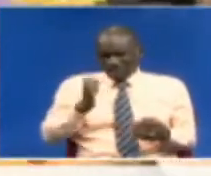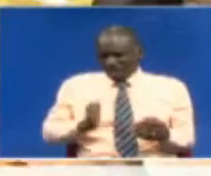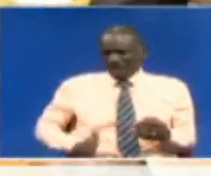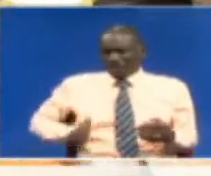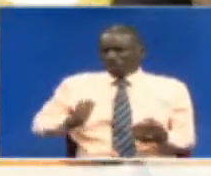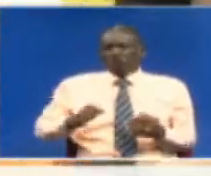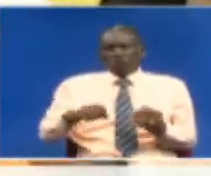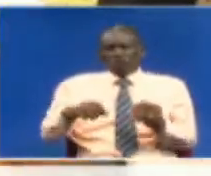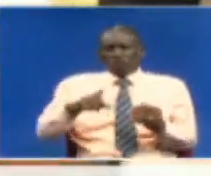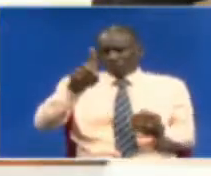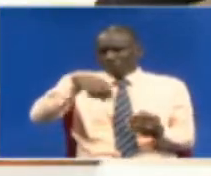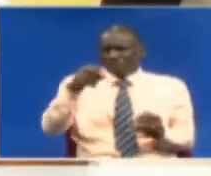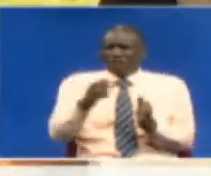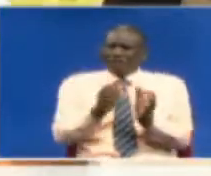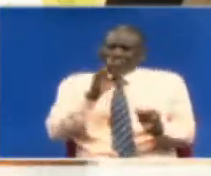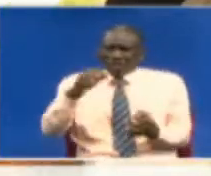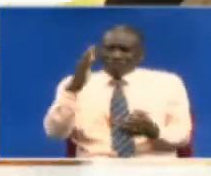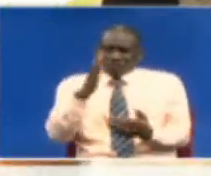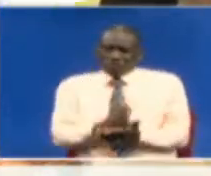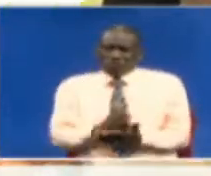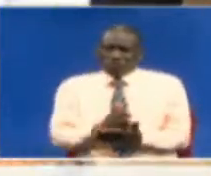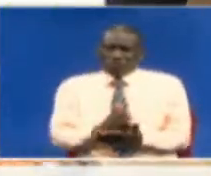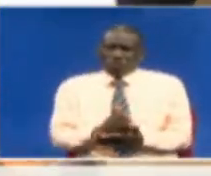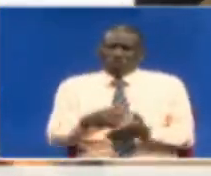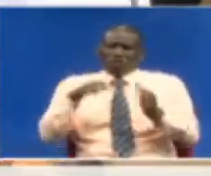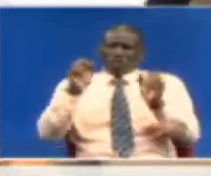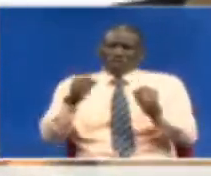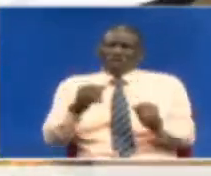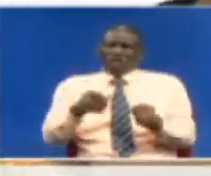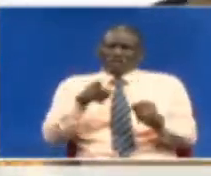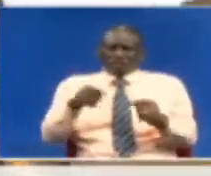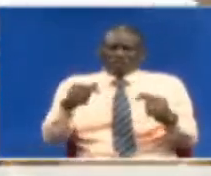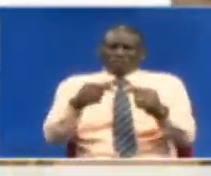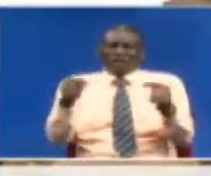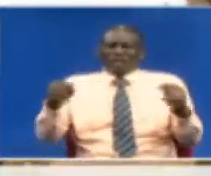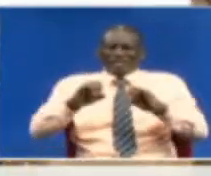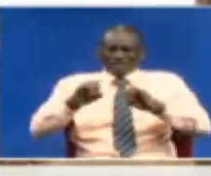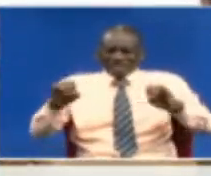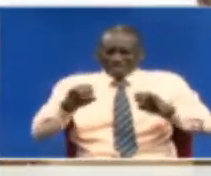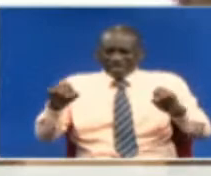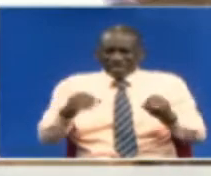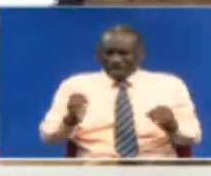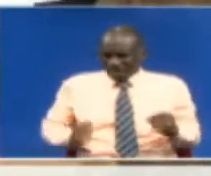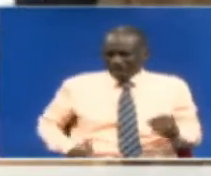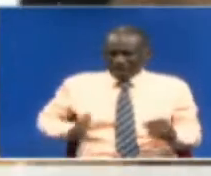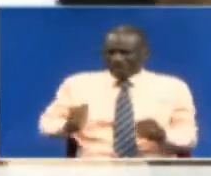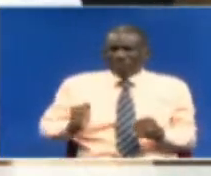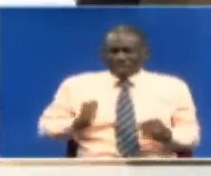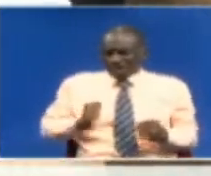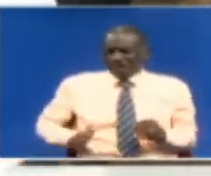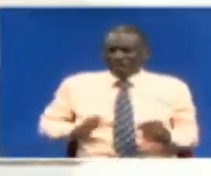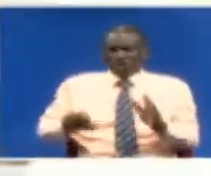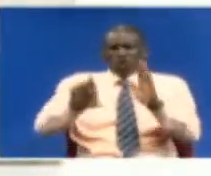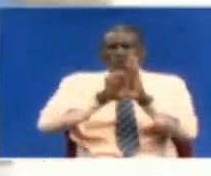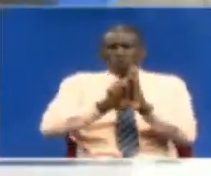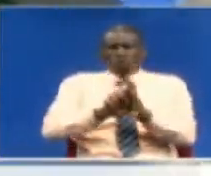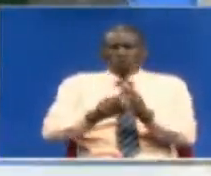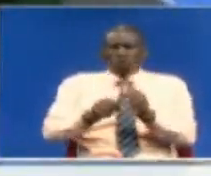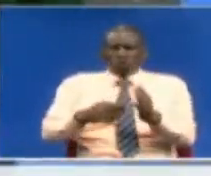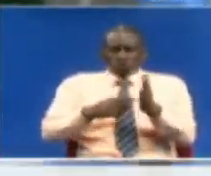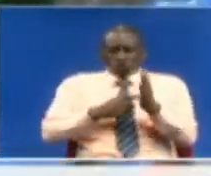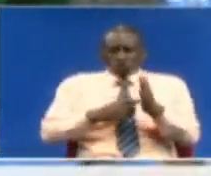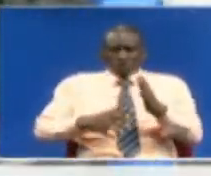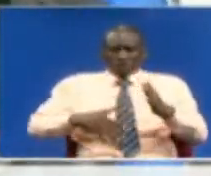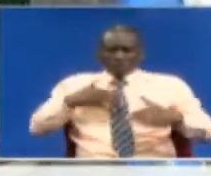issues and, if true, would amount to a serious breach of the integrity and ethical requirements governing the code of conduct of